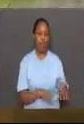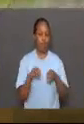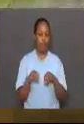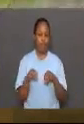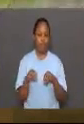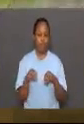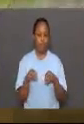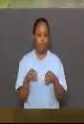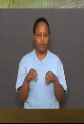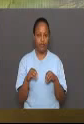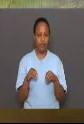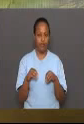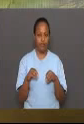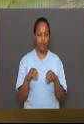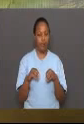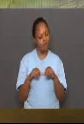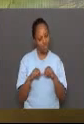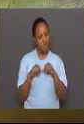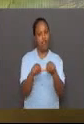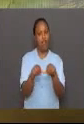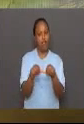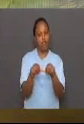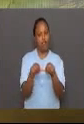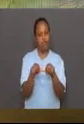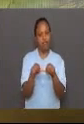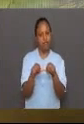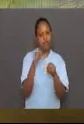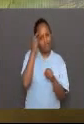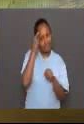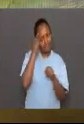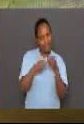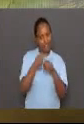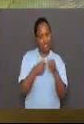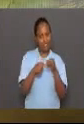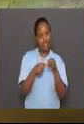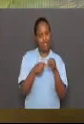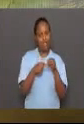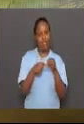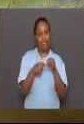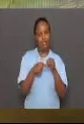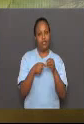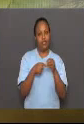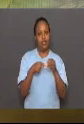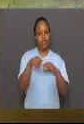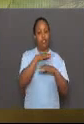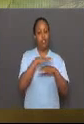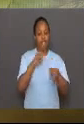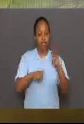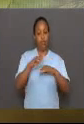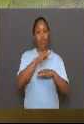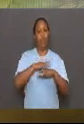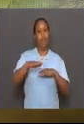Students, let us continue to think about the meaning of the sovereignty of the